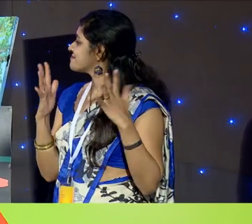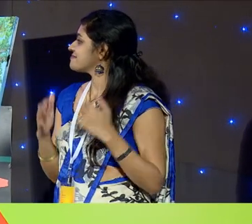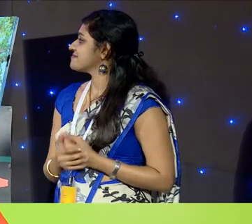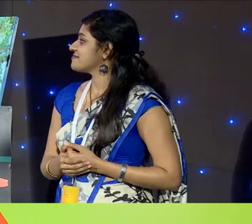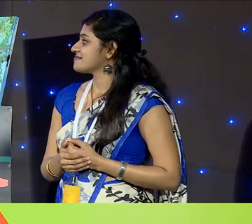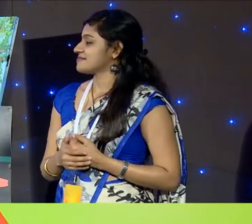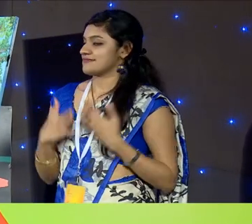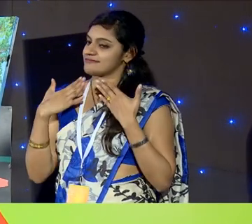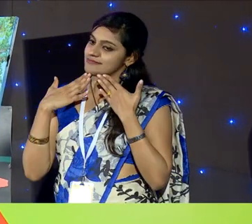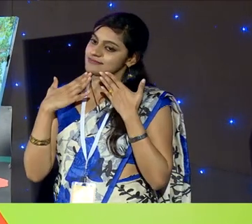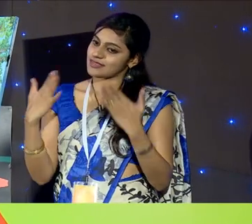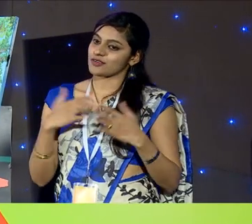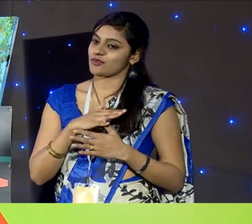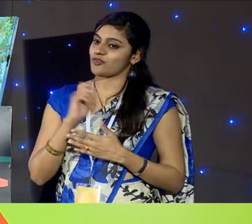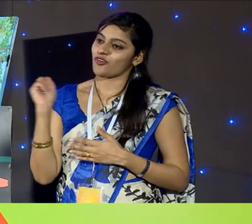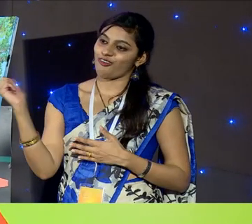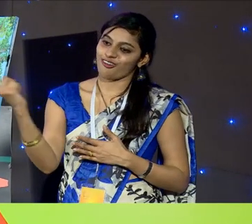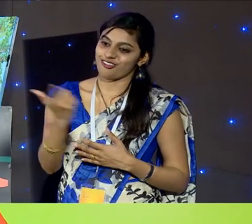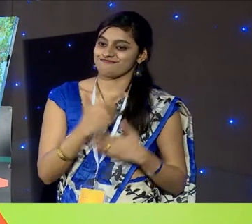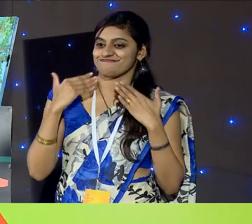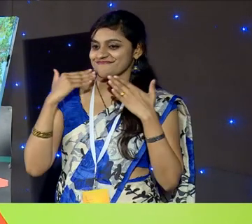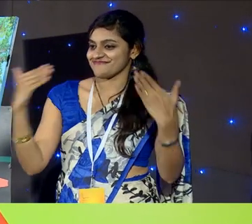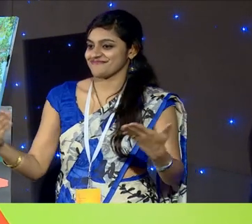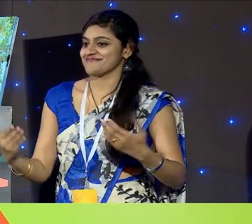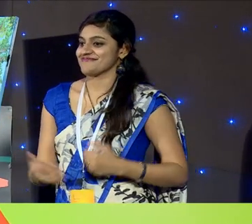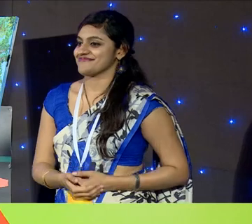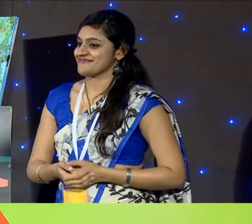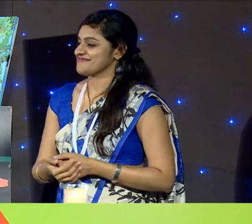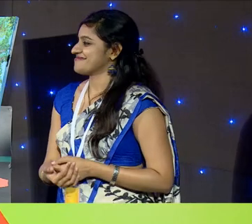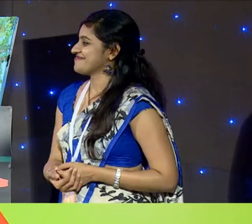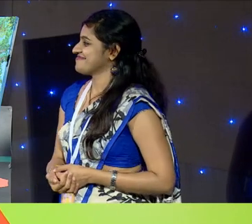A big thank you to you all. Thank you.